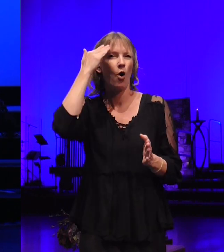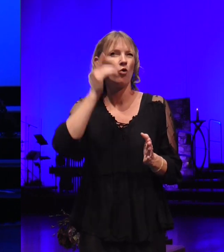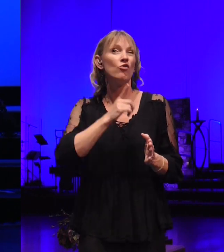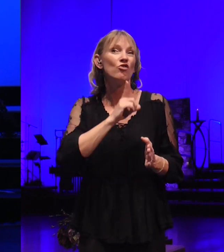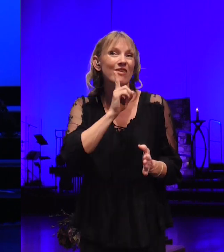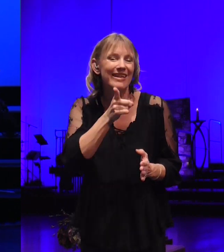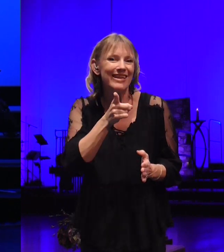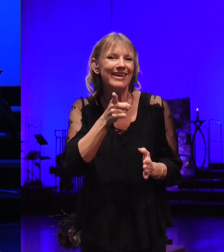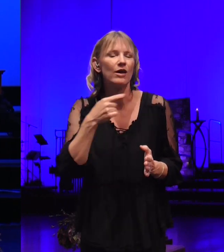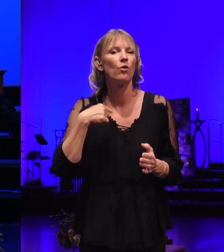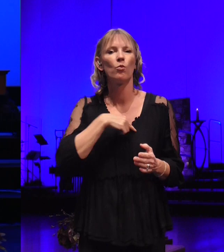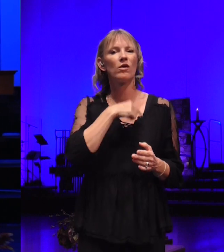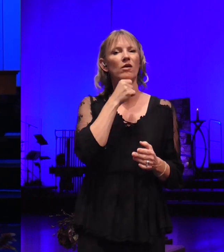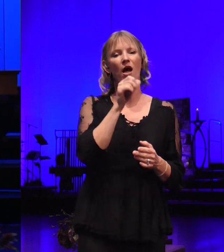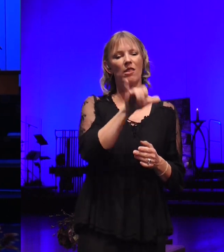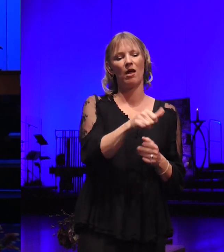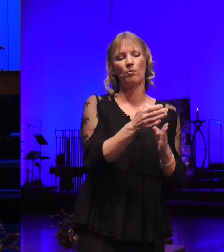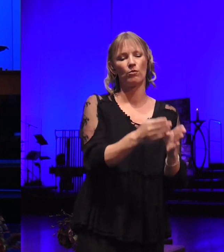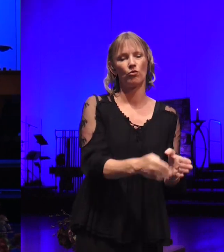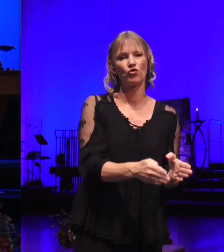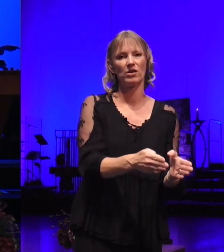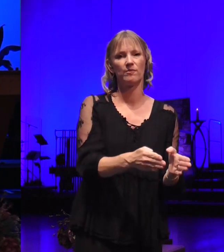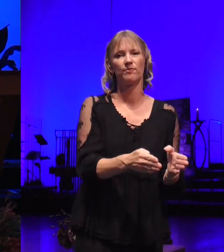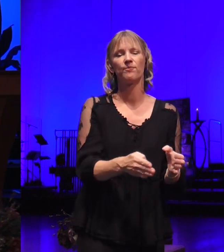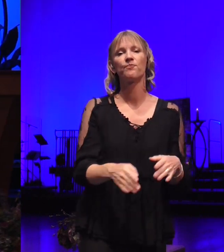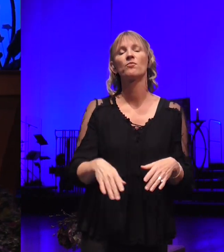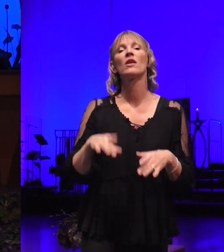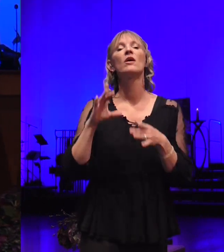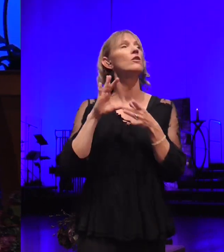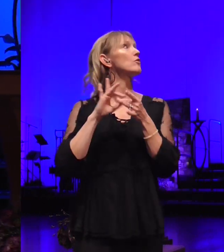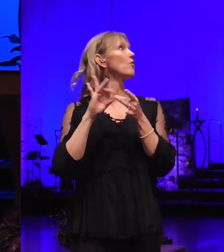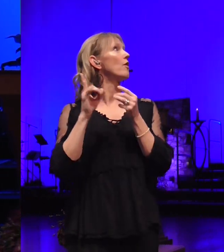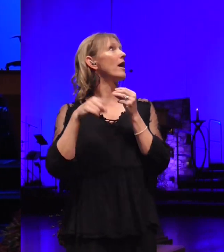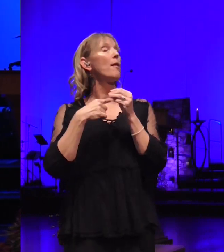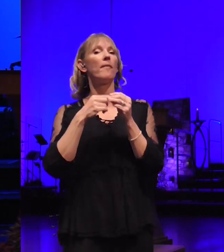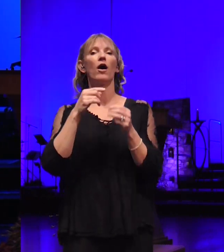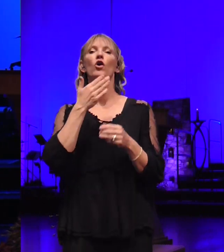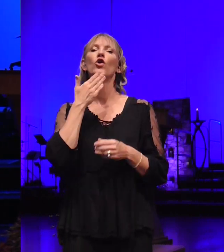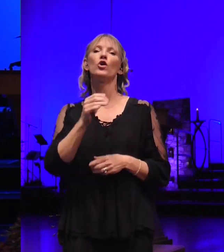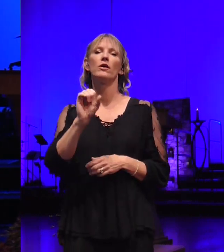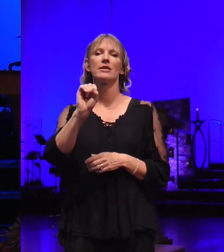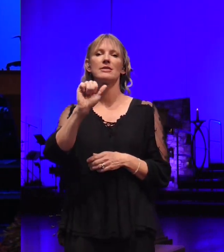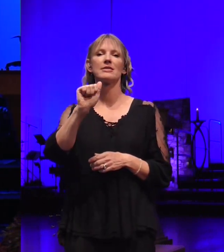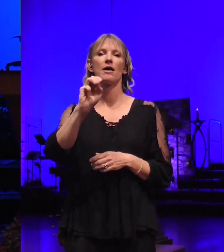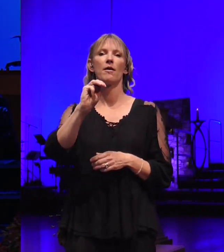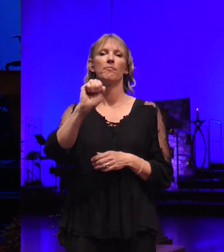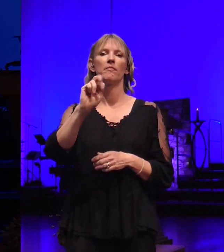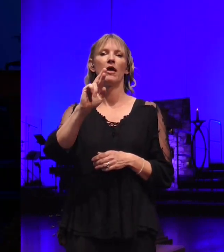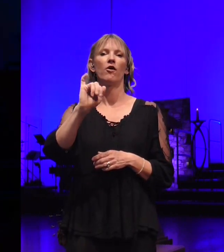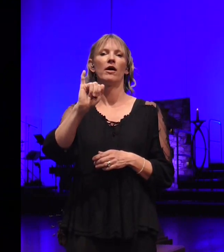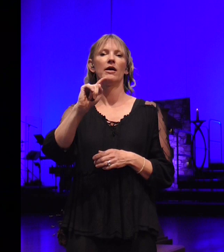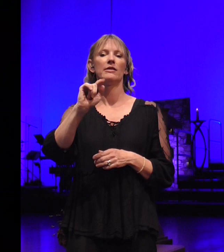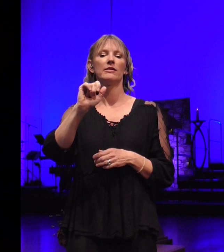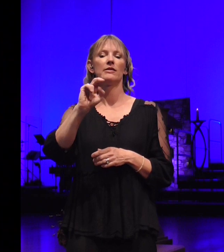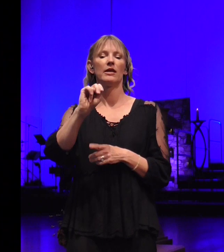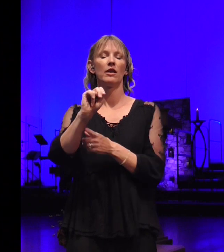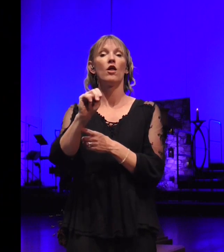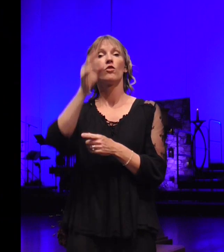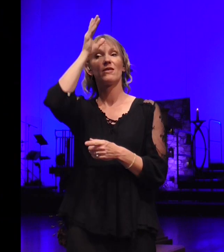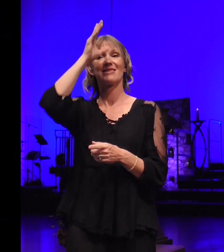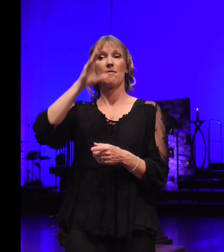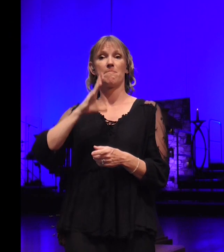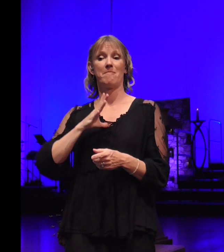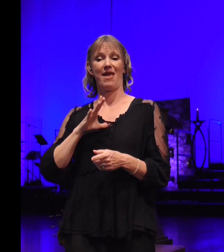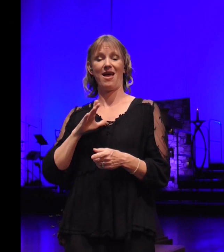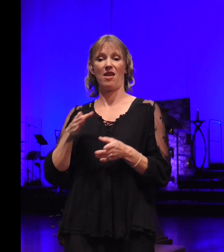In the parable of the Good Samaritan, we have a dying man lying on the side of the road that I